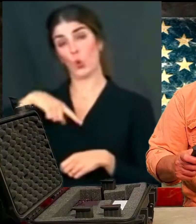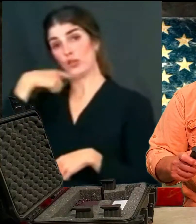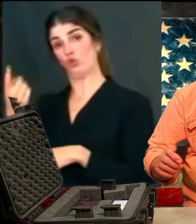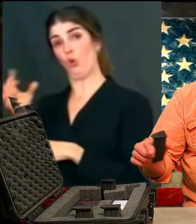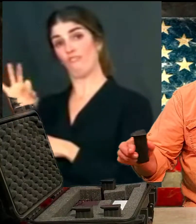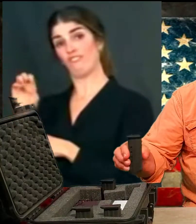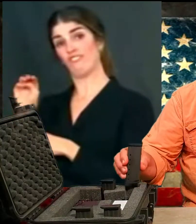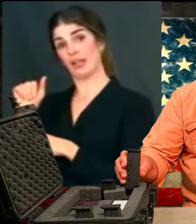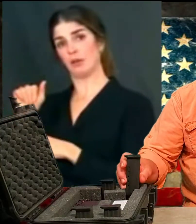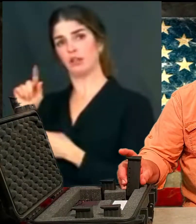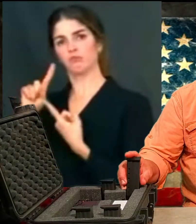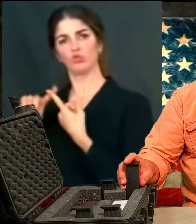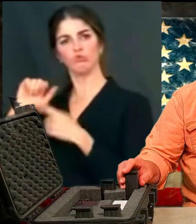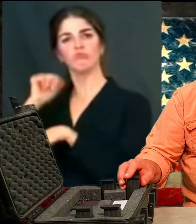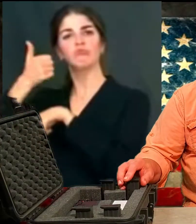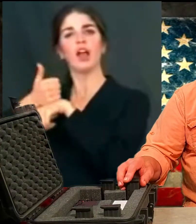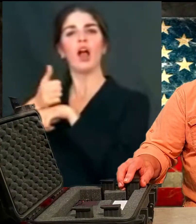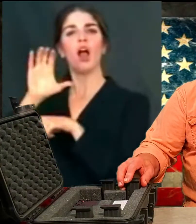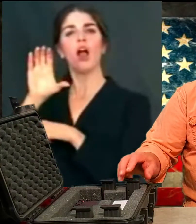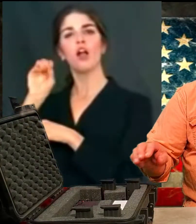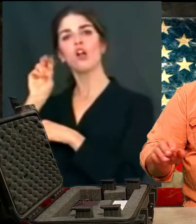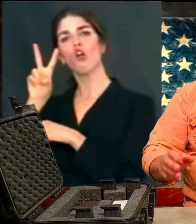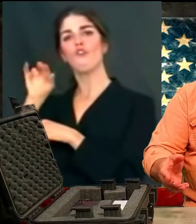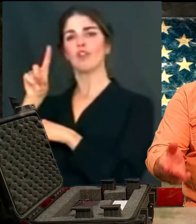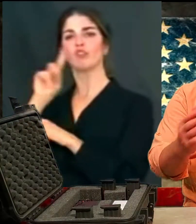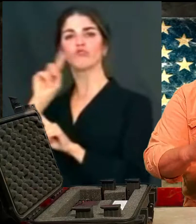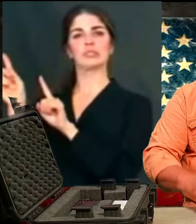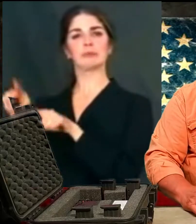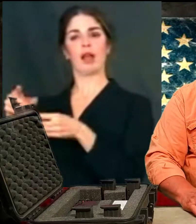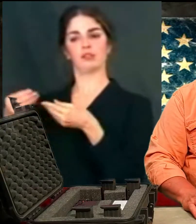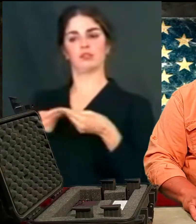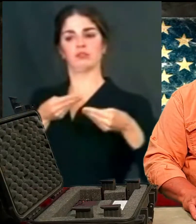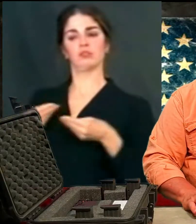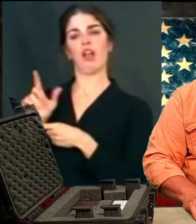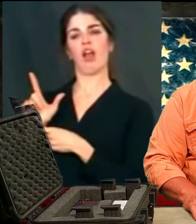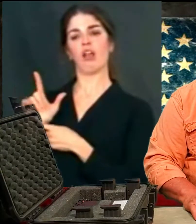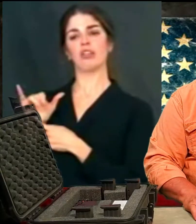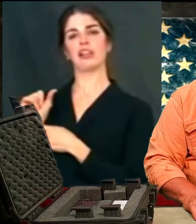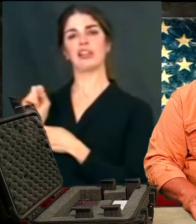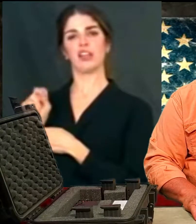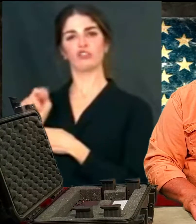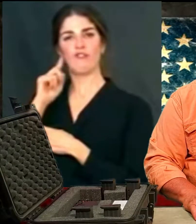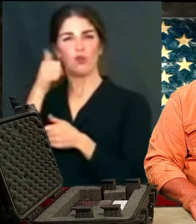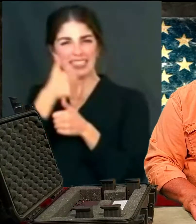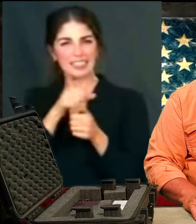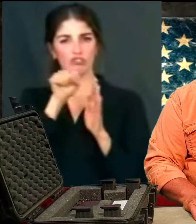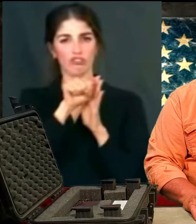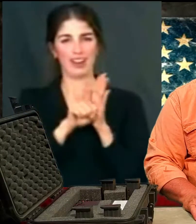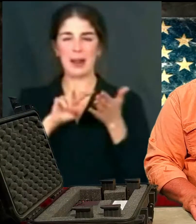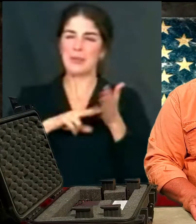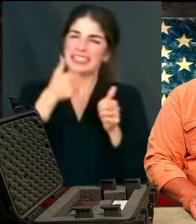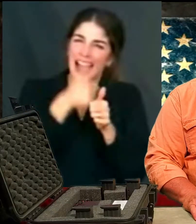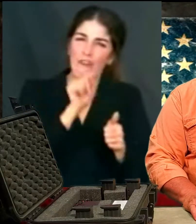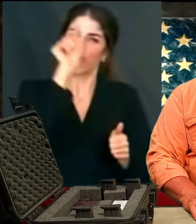4 magazines. I loaded it up way back when I first got the PMR30 back,